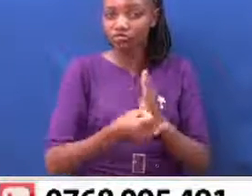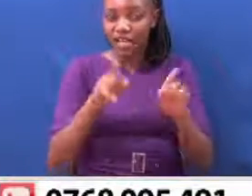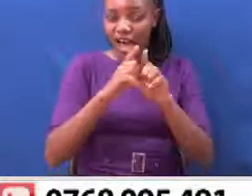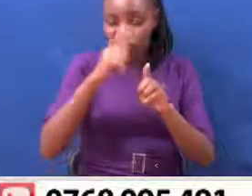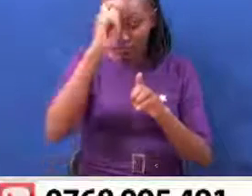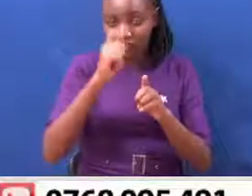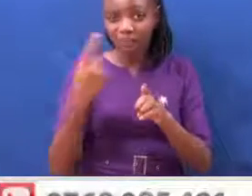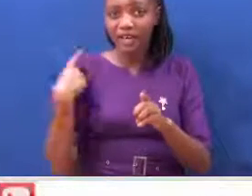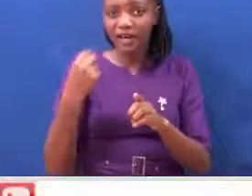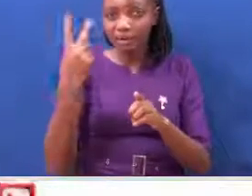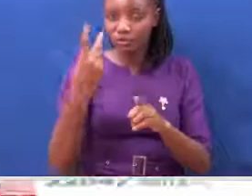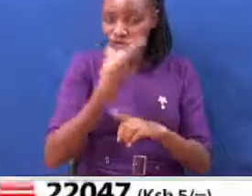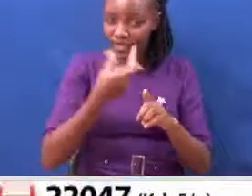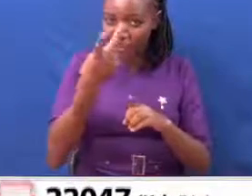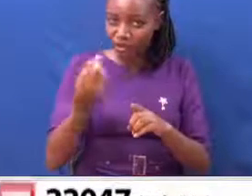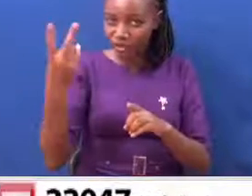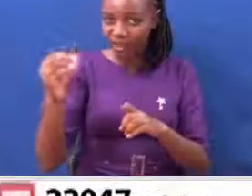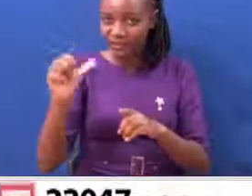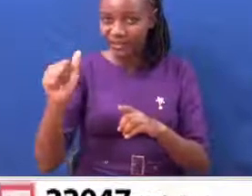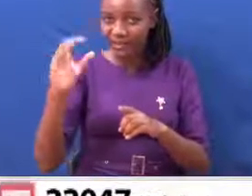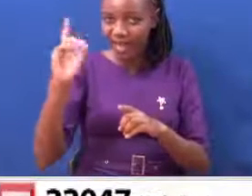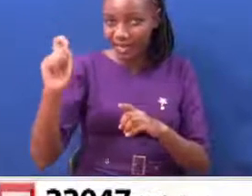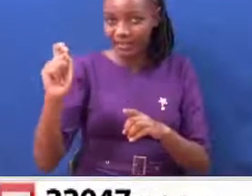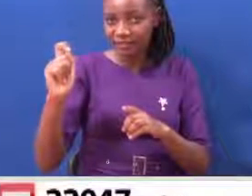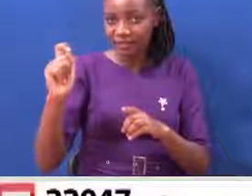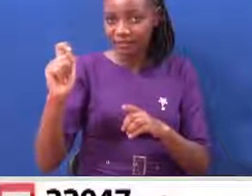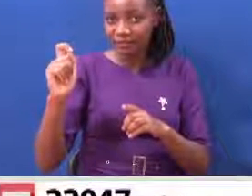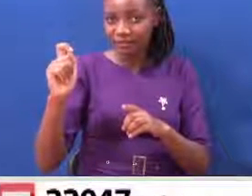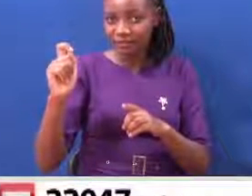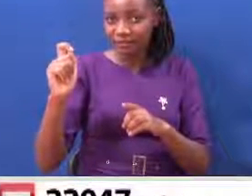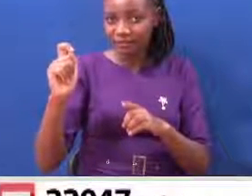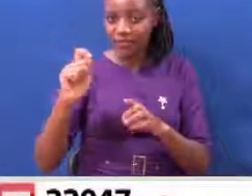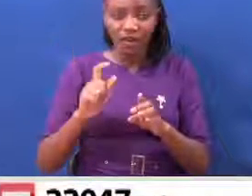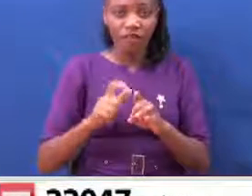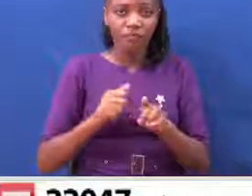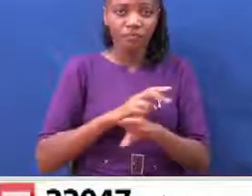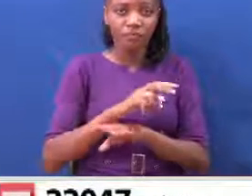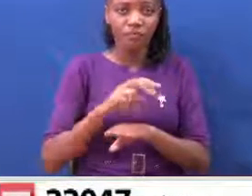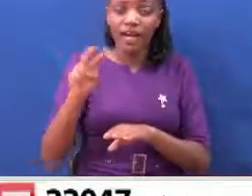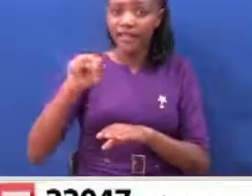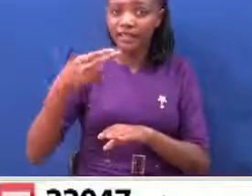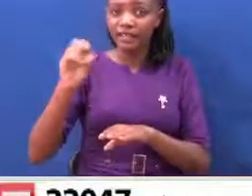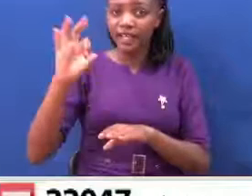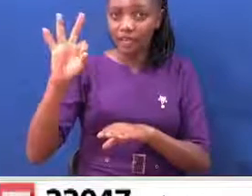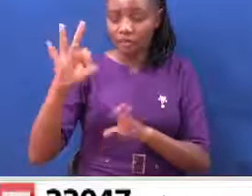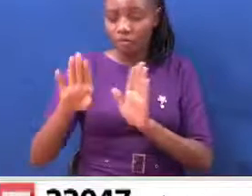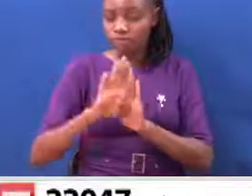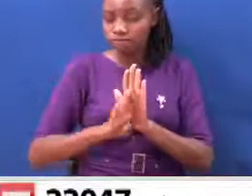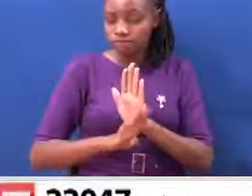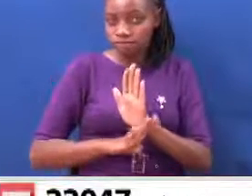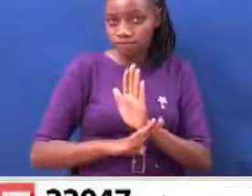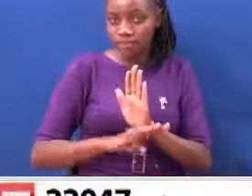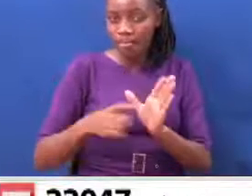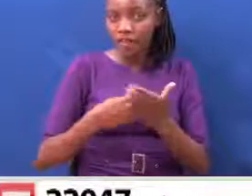2020 for the provision of group life insurance cover by National Hospital Insurance Fund scheme